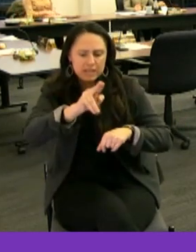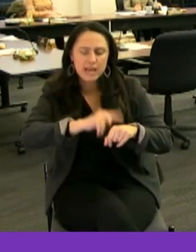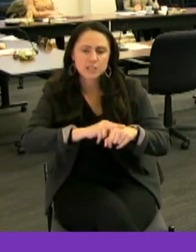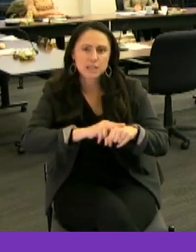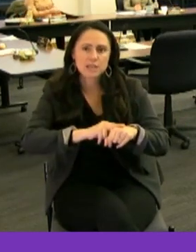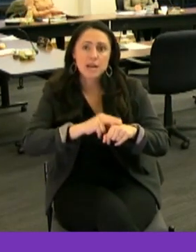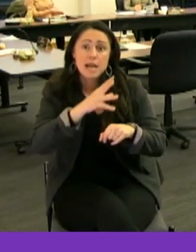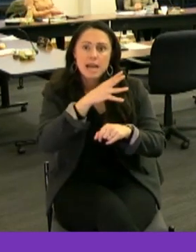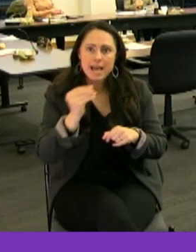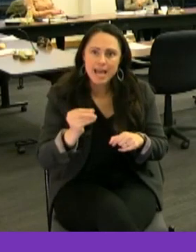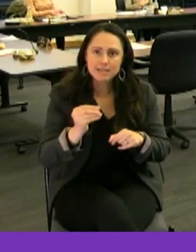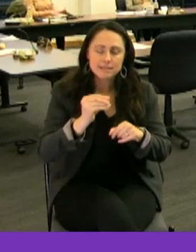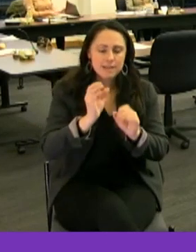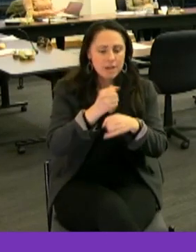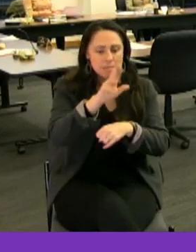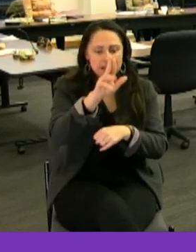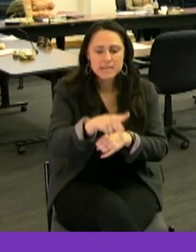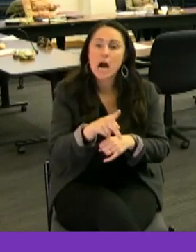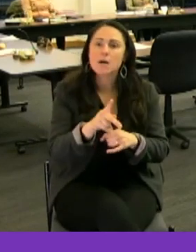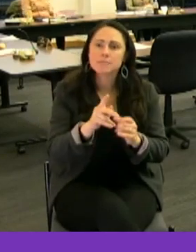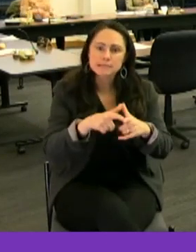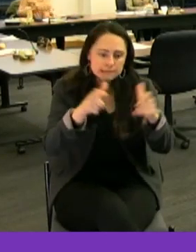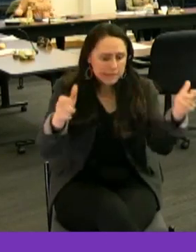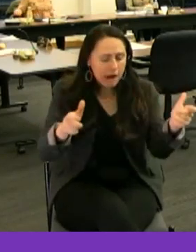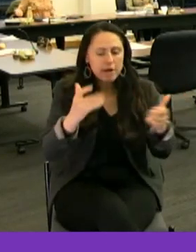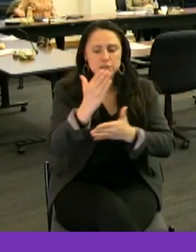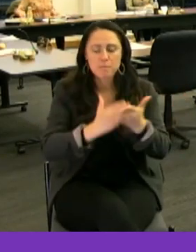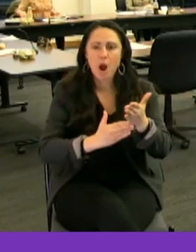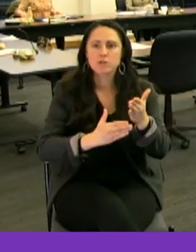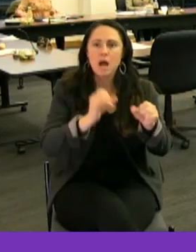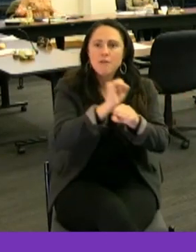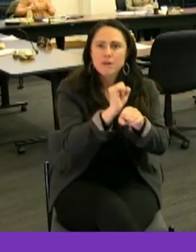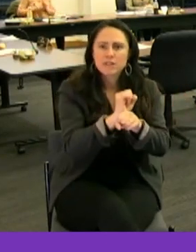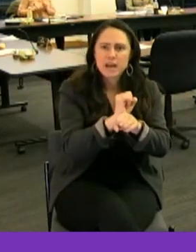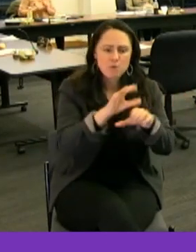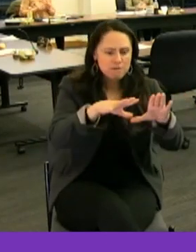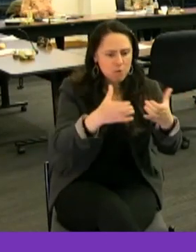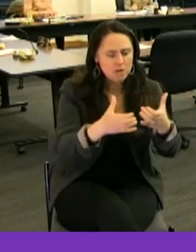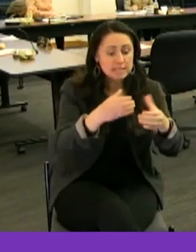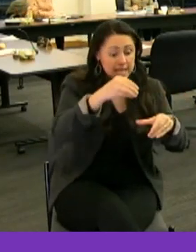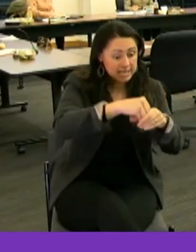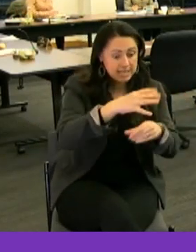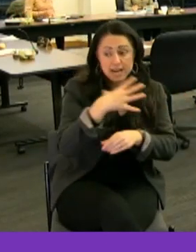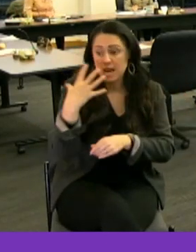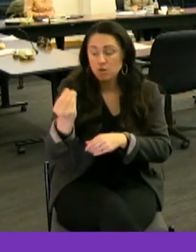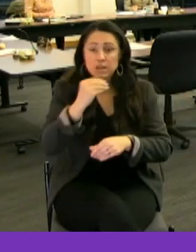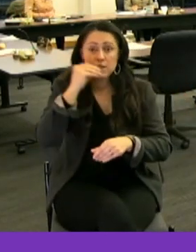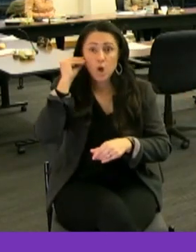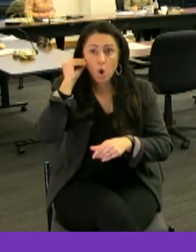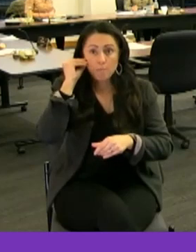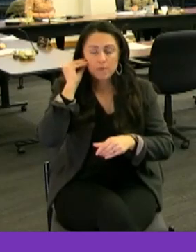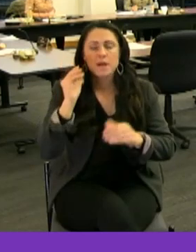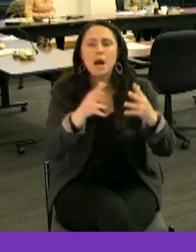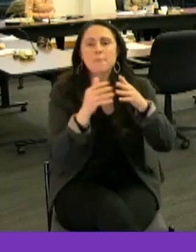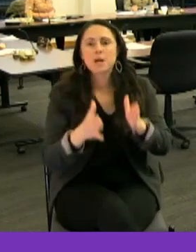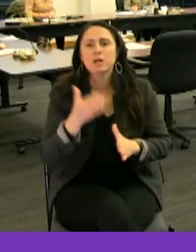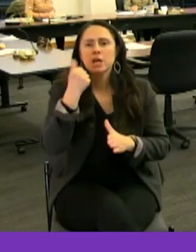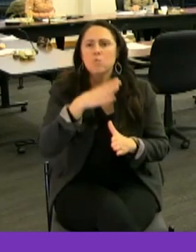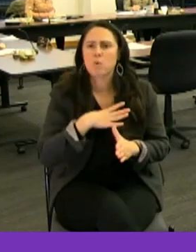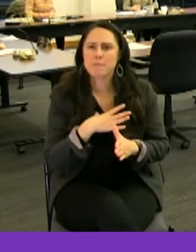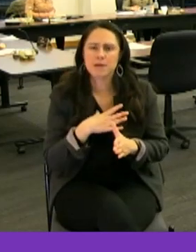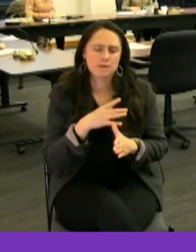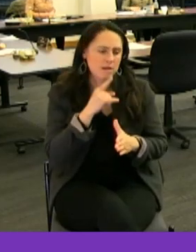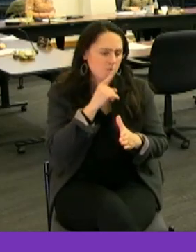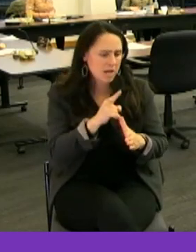and constitute a significant portion of the labor force inside and outside of the home. And whereas American women have played a